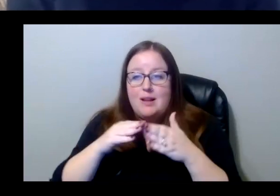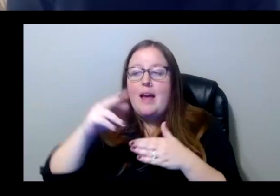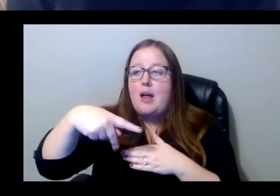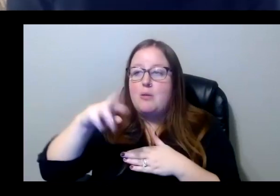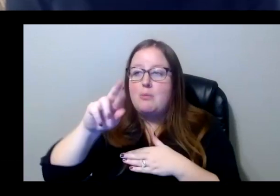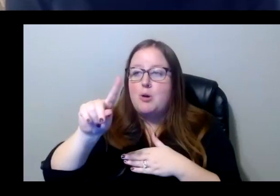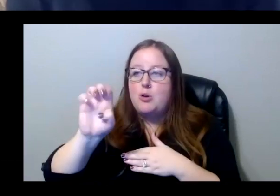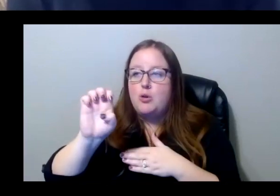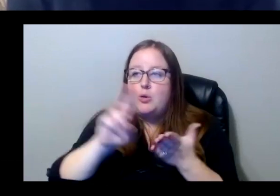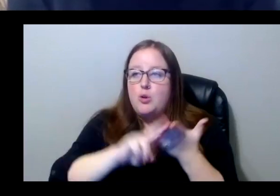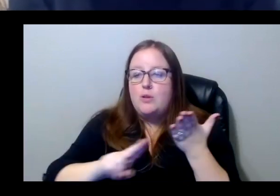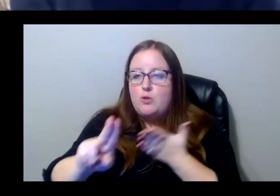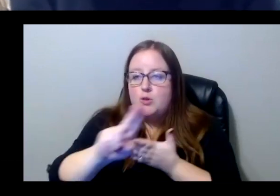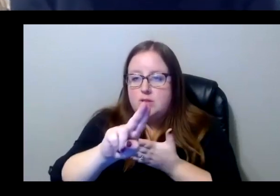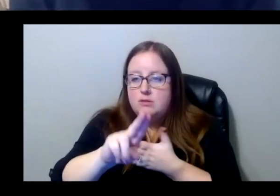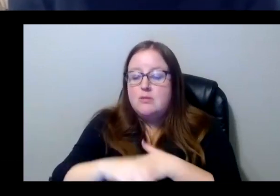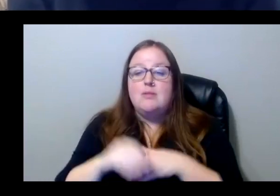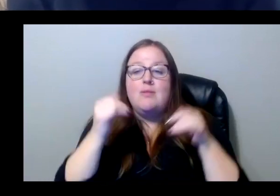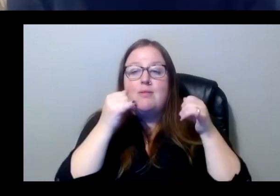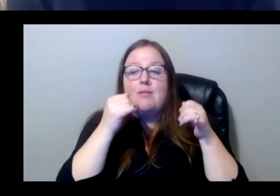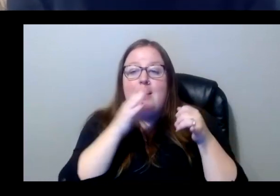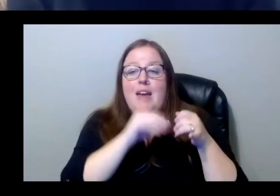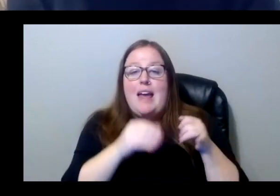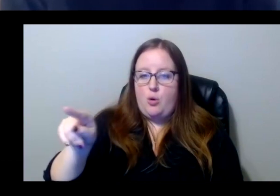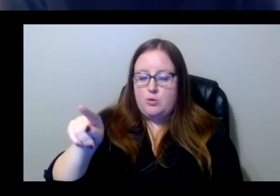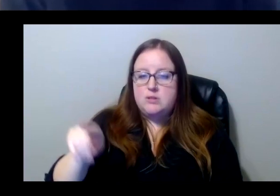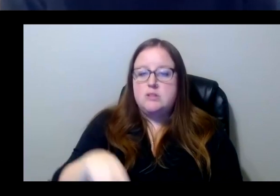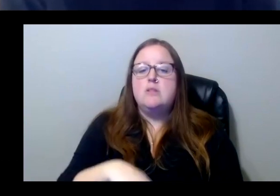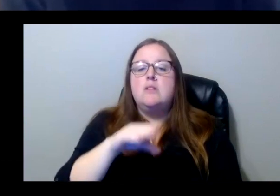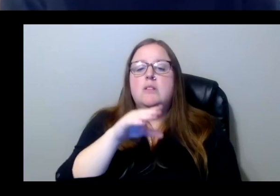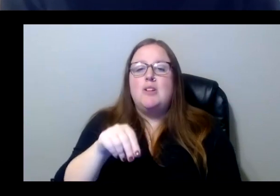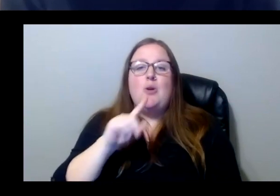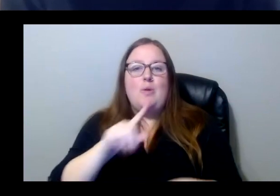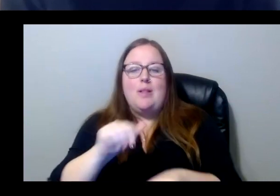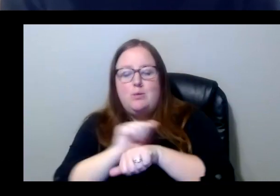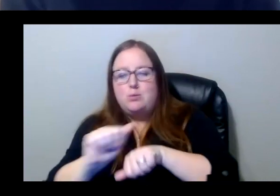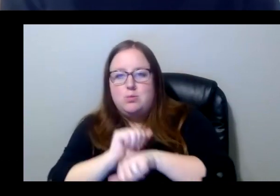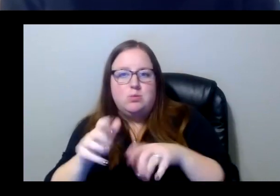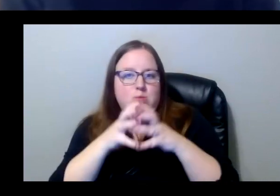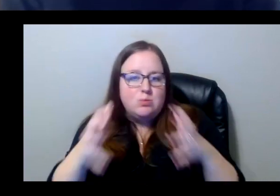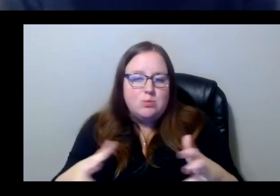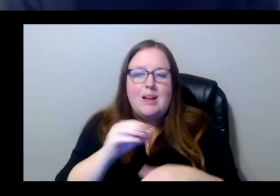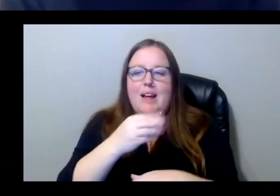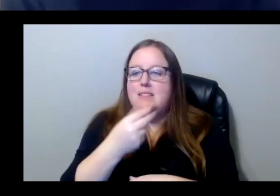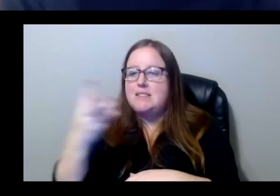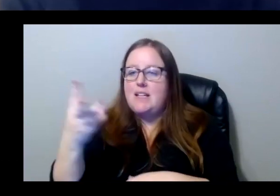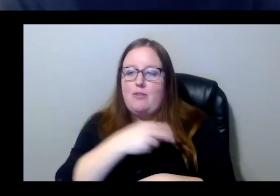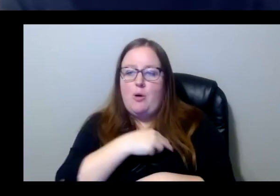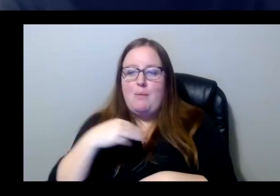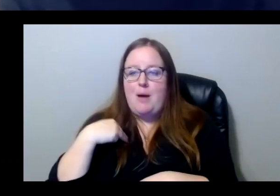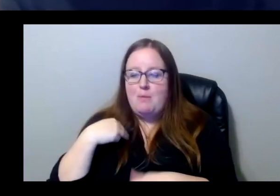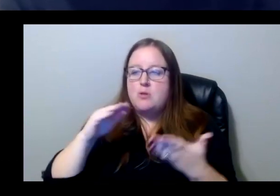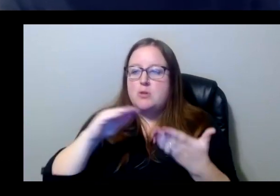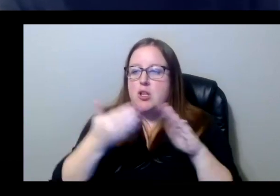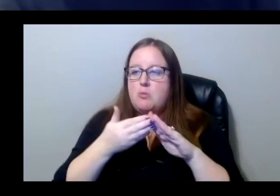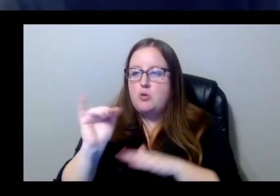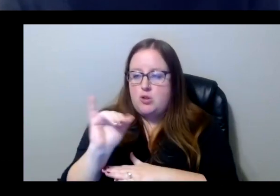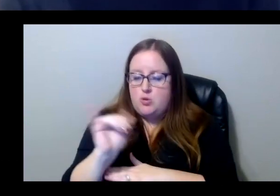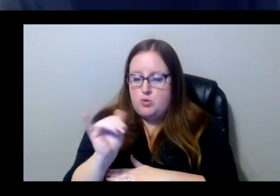not, it's not just somebody like Sacco, who's amazing and an activist, or David Pettigrew, who's an incredible man too. But